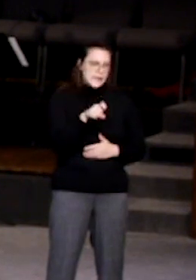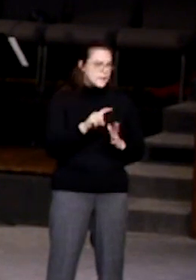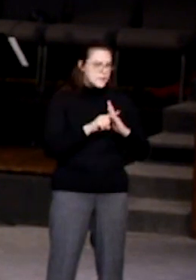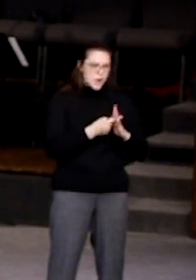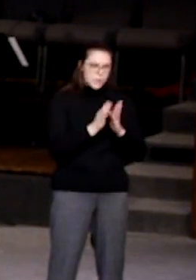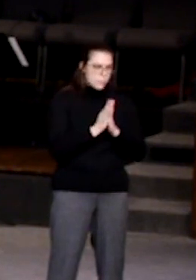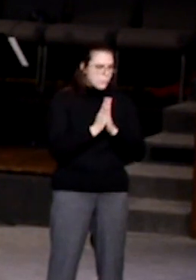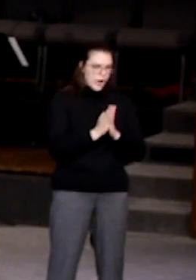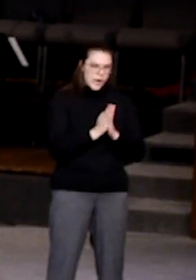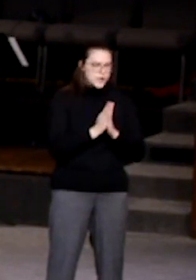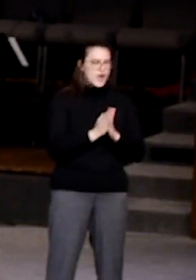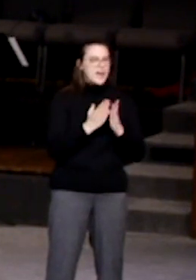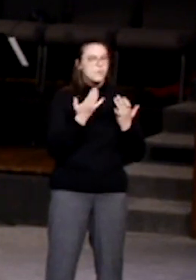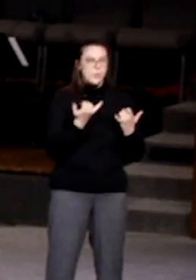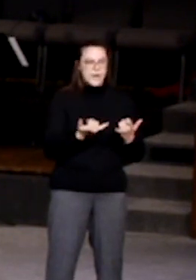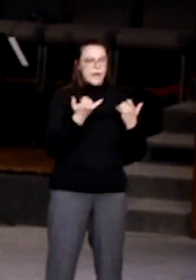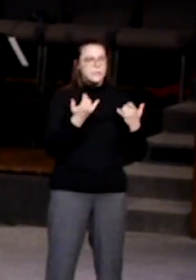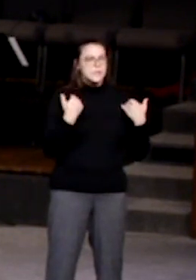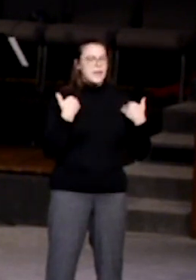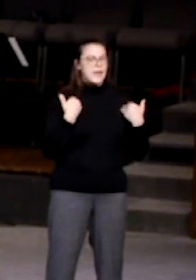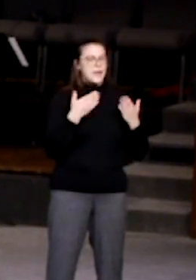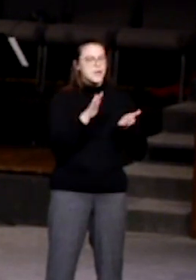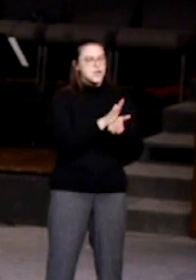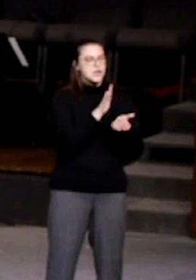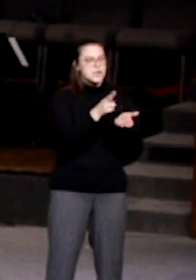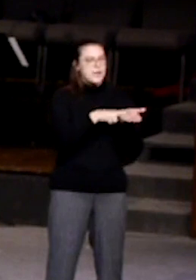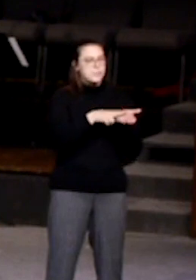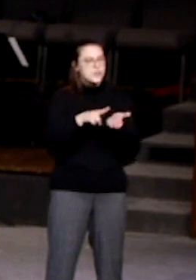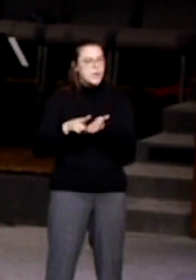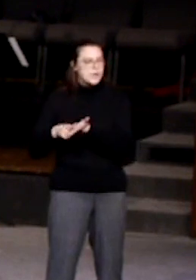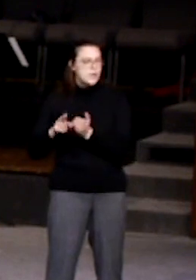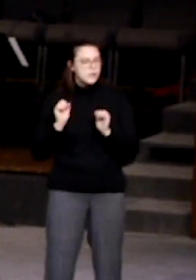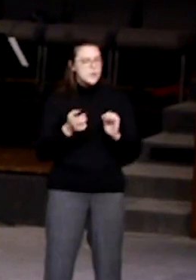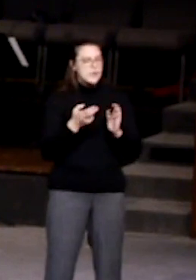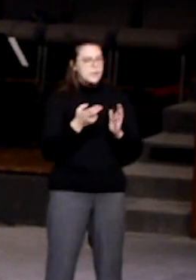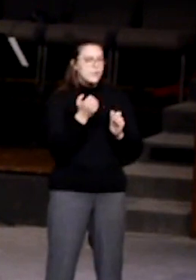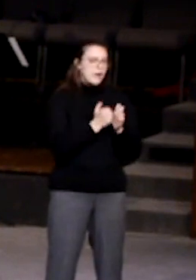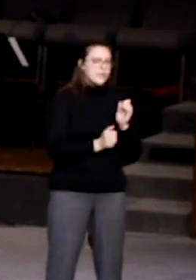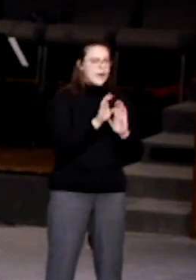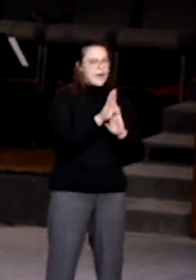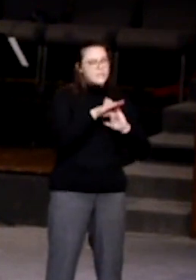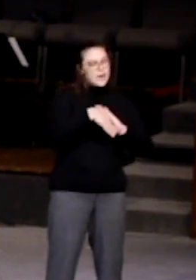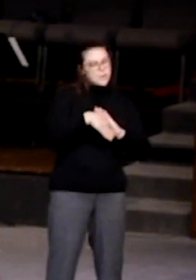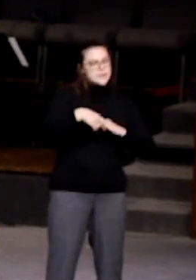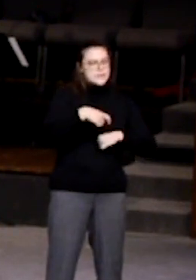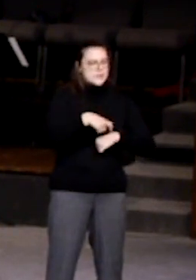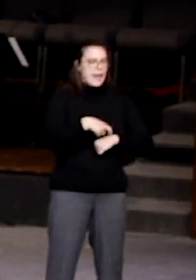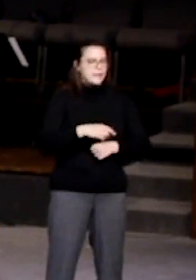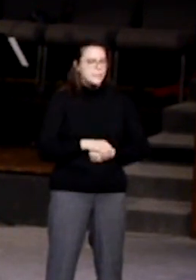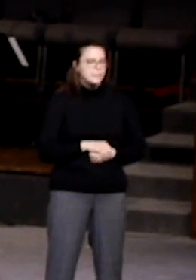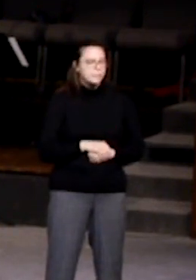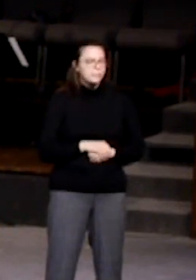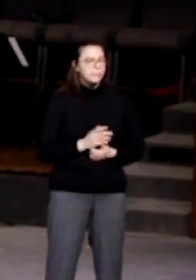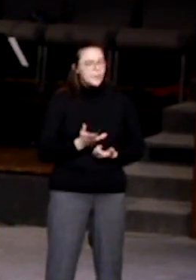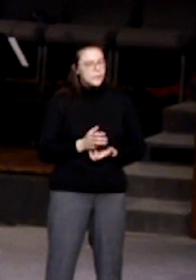now. And they had a sign-up sheet that you could sign up for every half an hour slots, and many, many people did. And